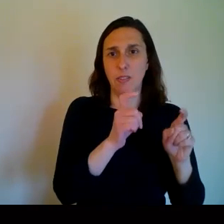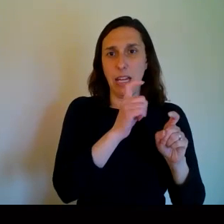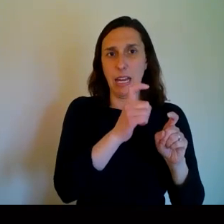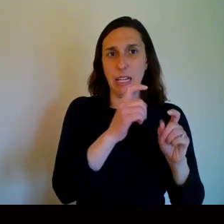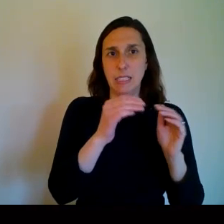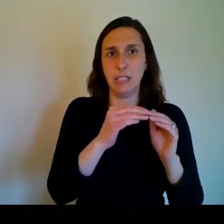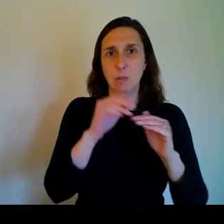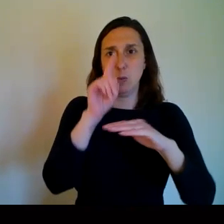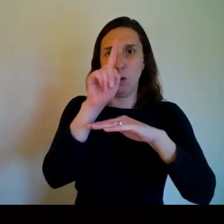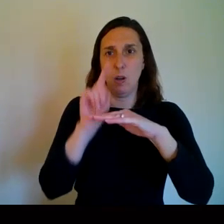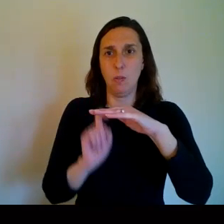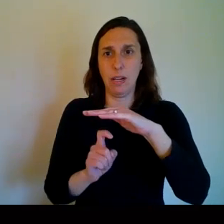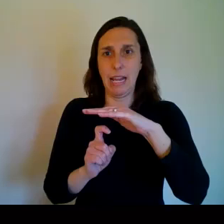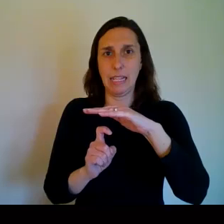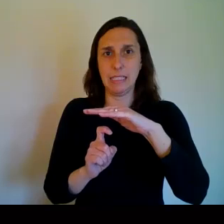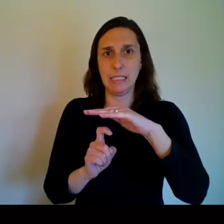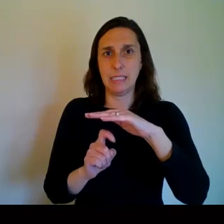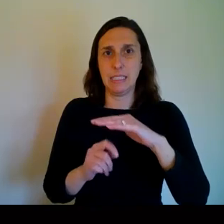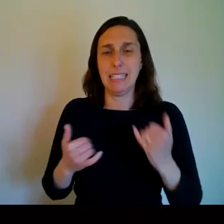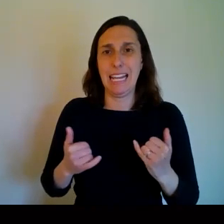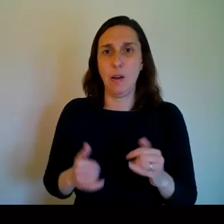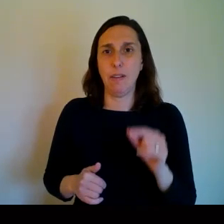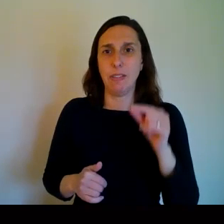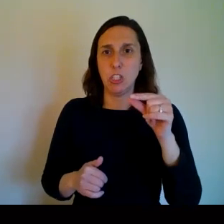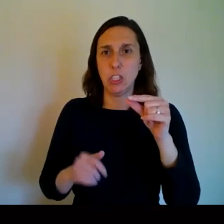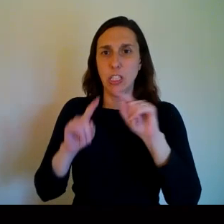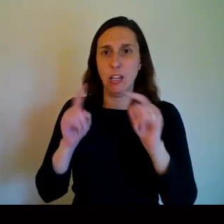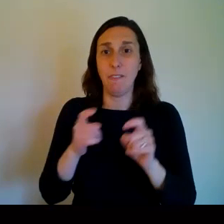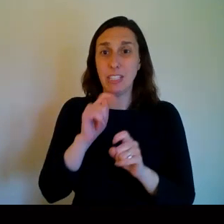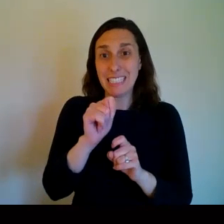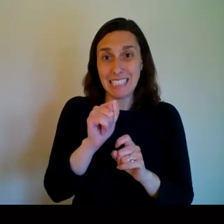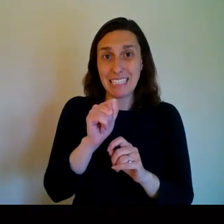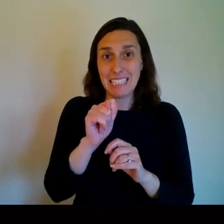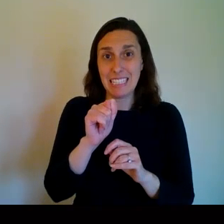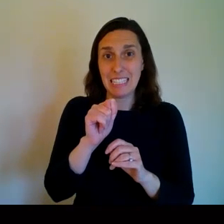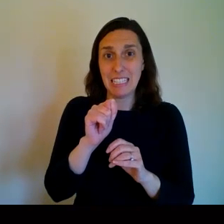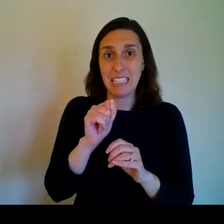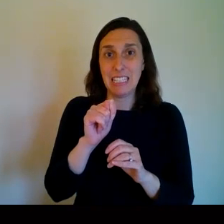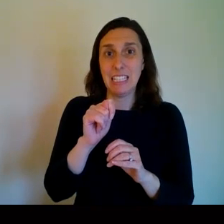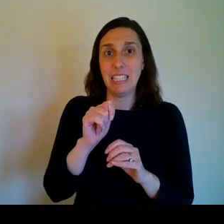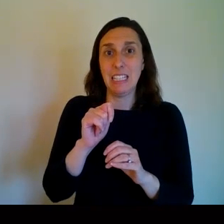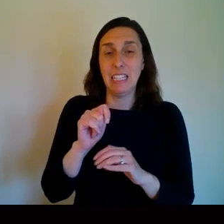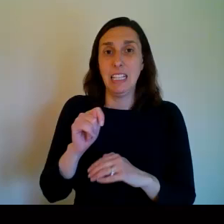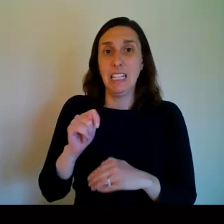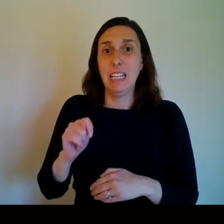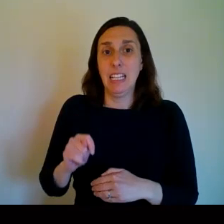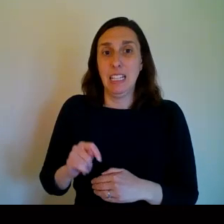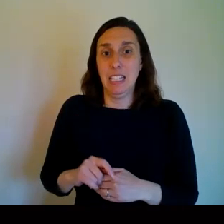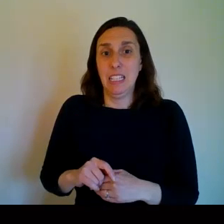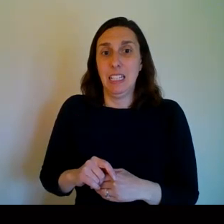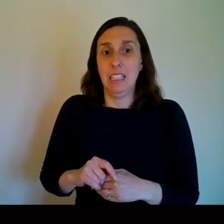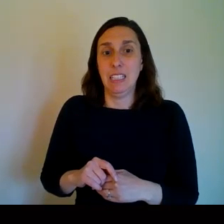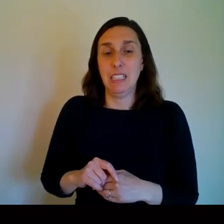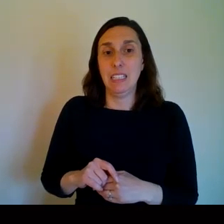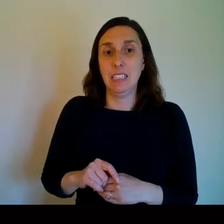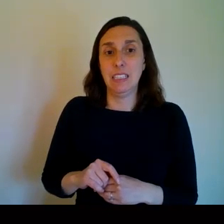equals 1 over x, and I'm going to have a g of t. These rules are just defined slightly differently,